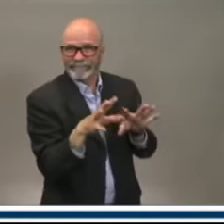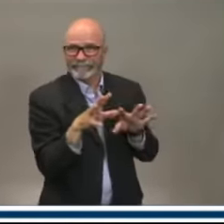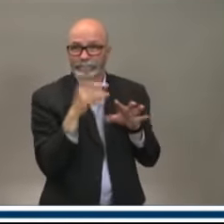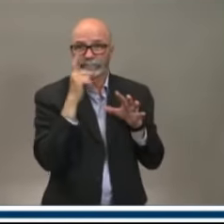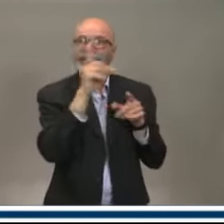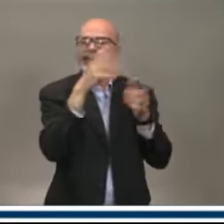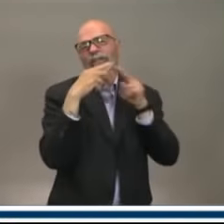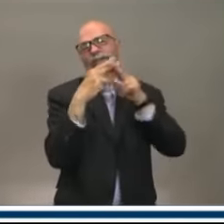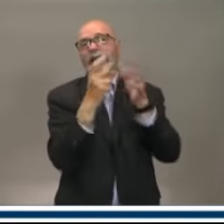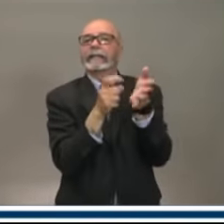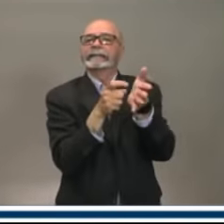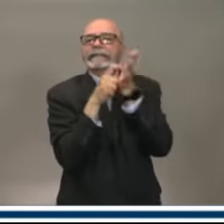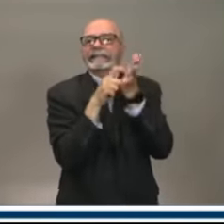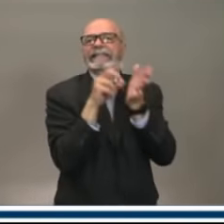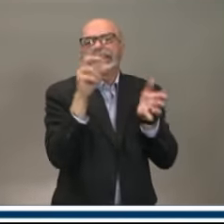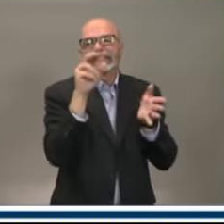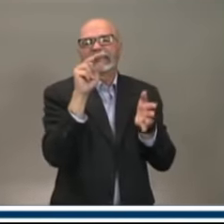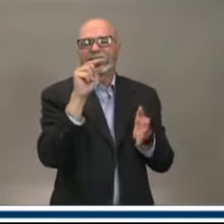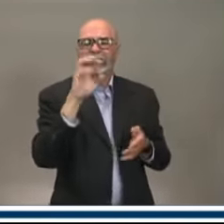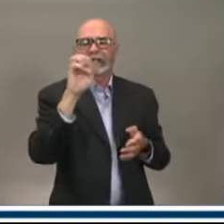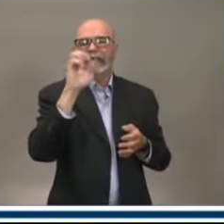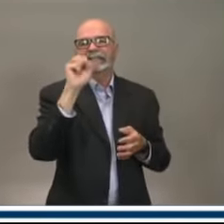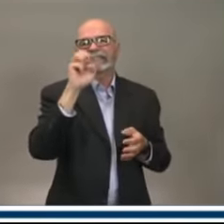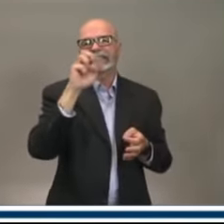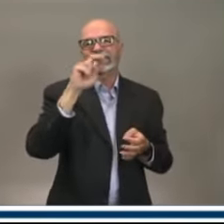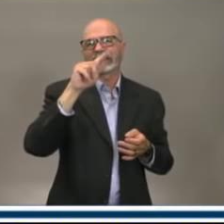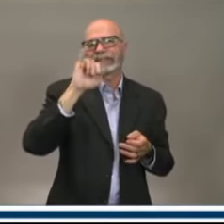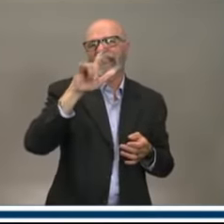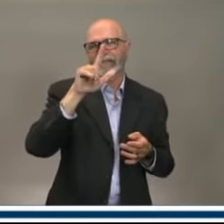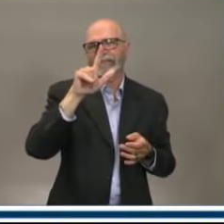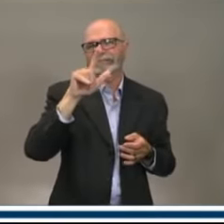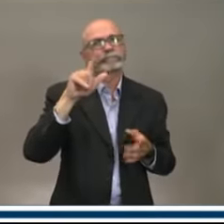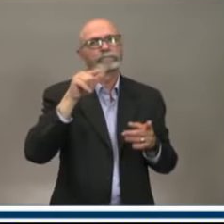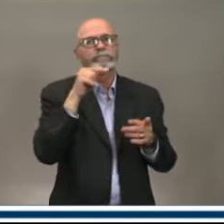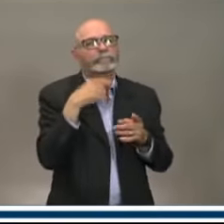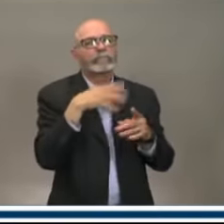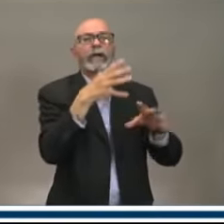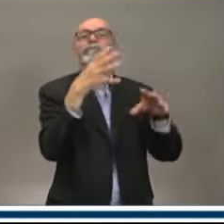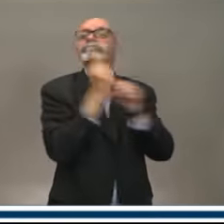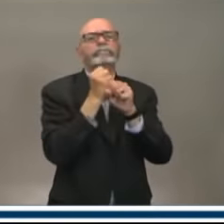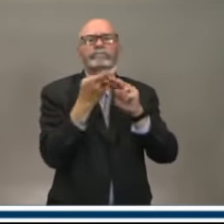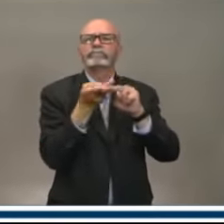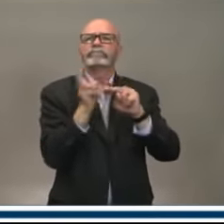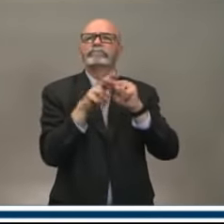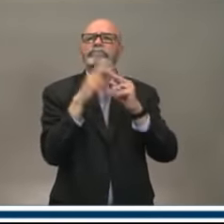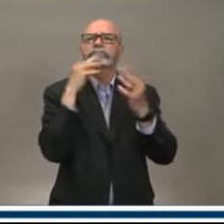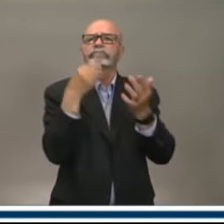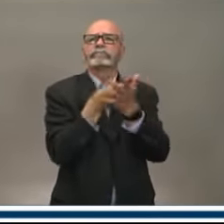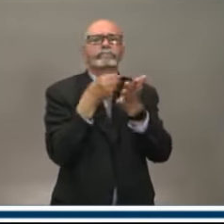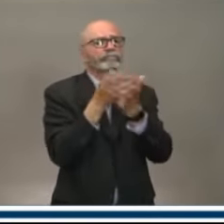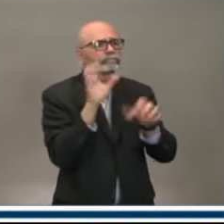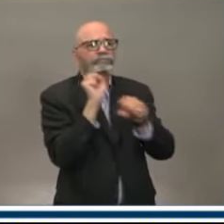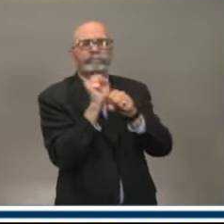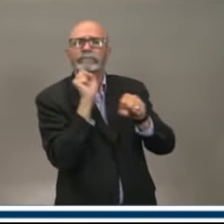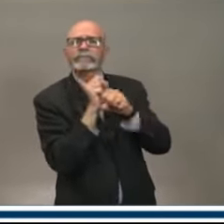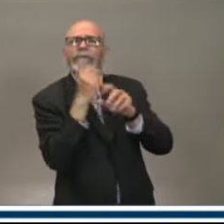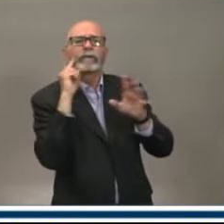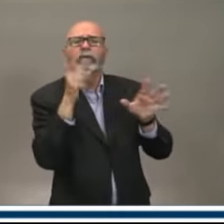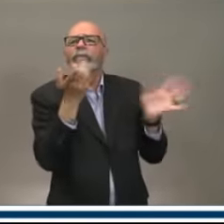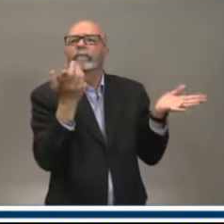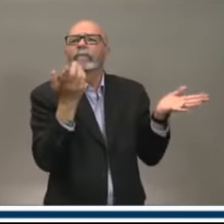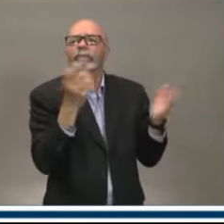but you excluded them from getting the essential worker top-up. The PEI government has included